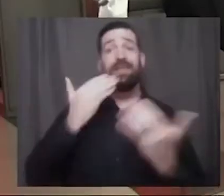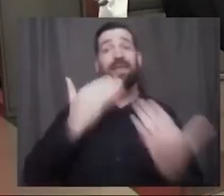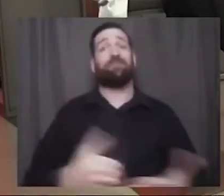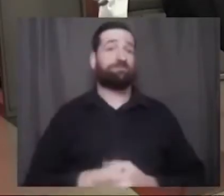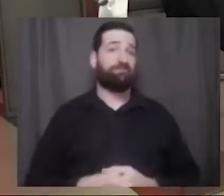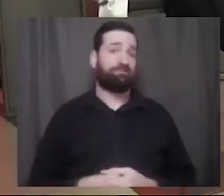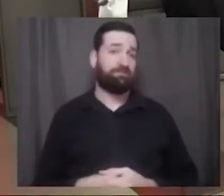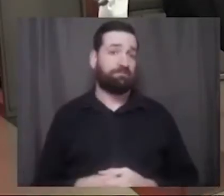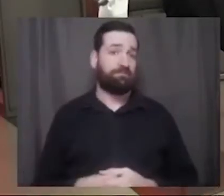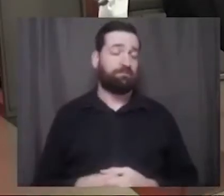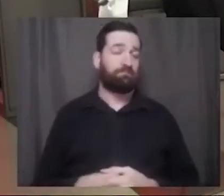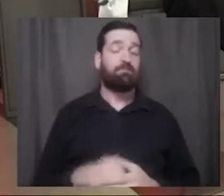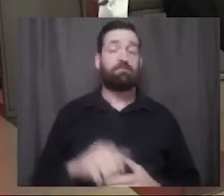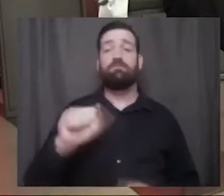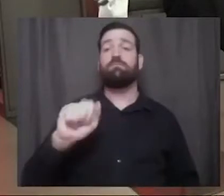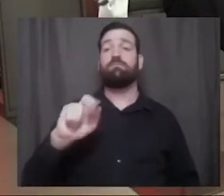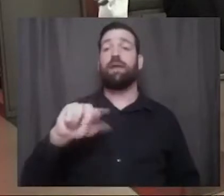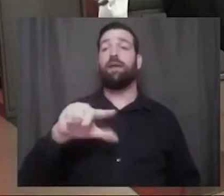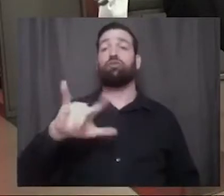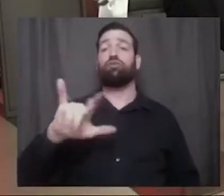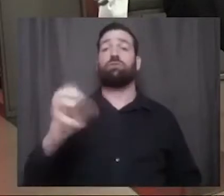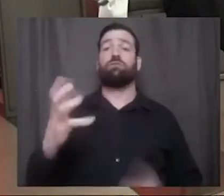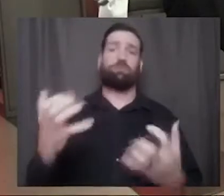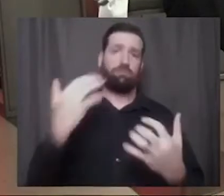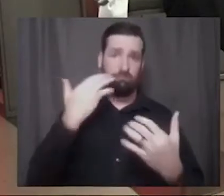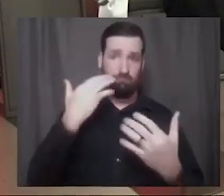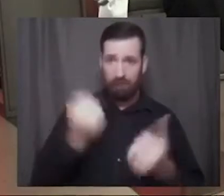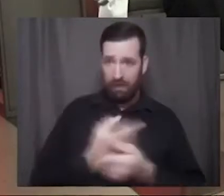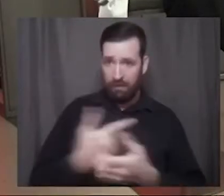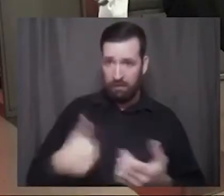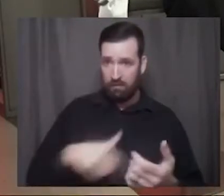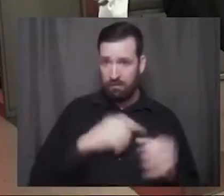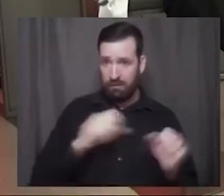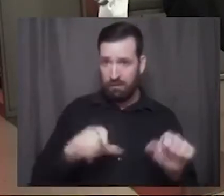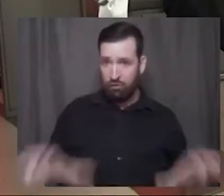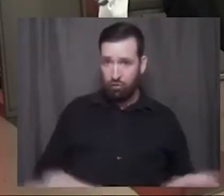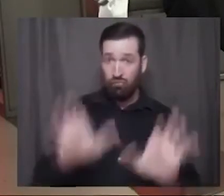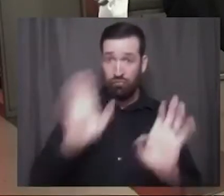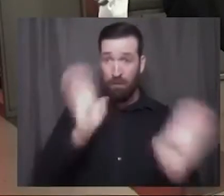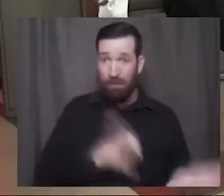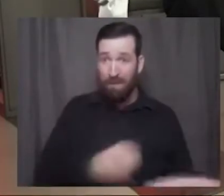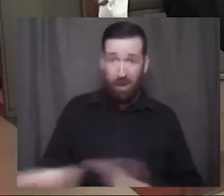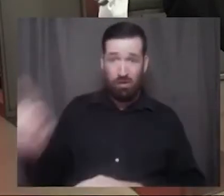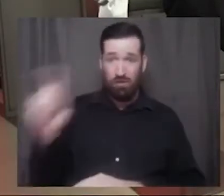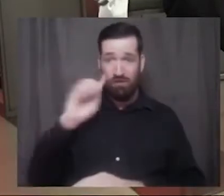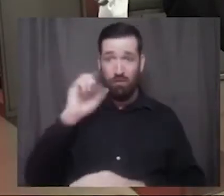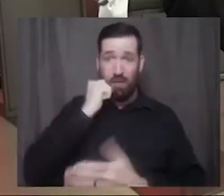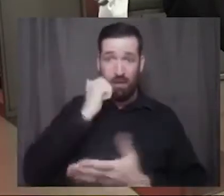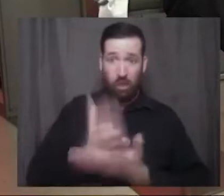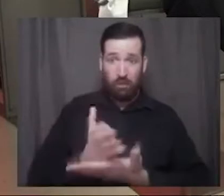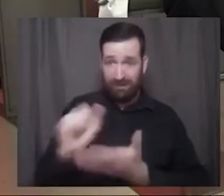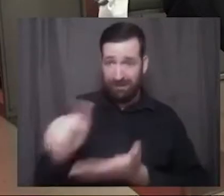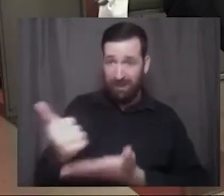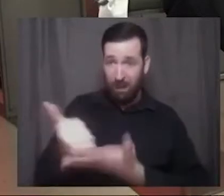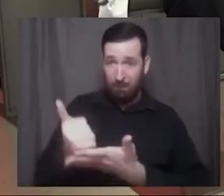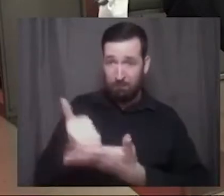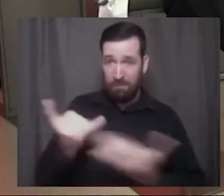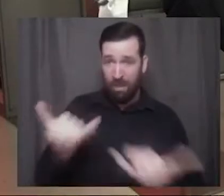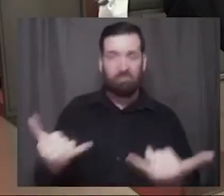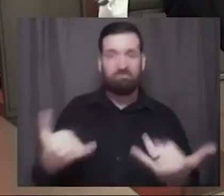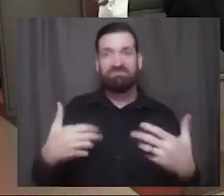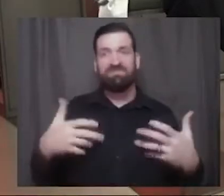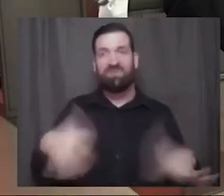Angie would like to know, are there any things we can do now to prepare for menopause that can help in advance? Because I guess none of us want to see what happened to